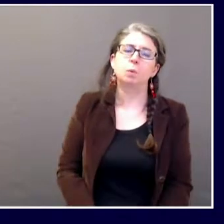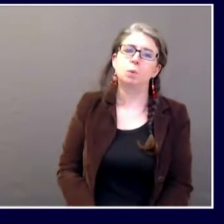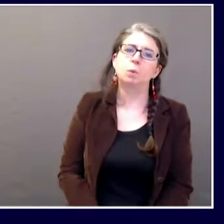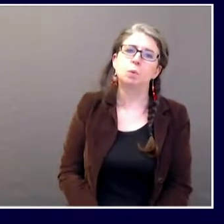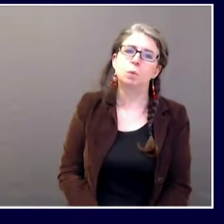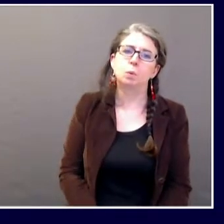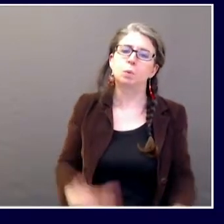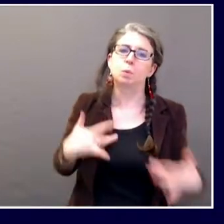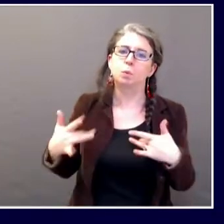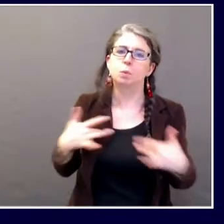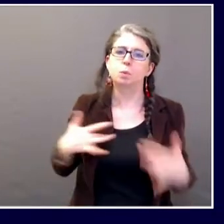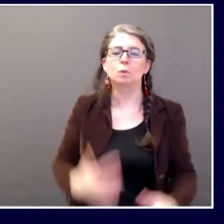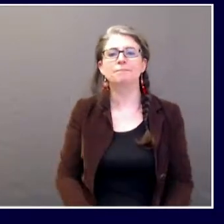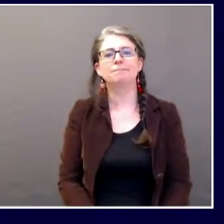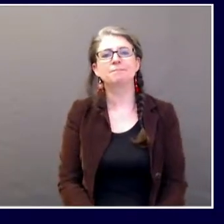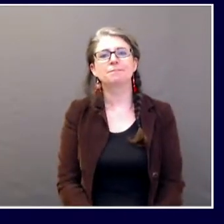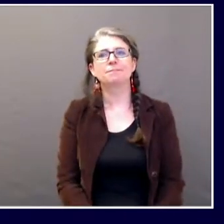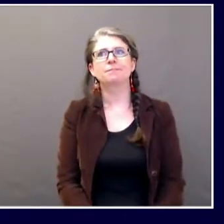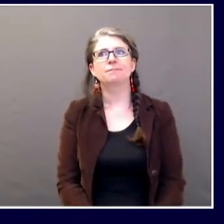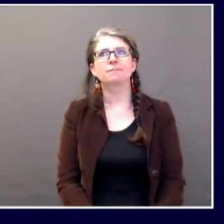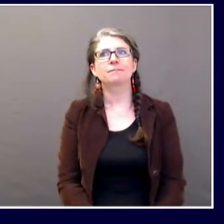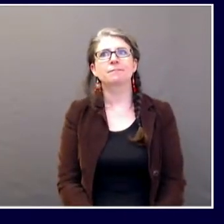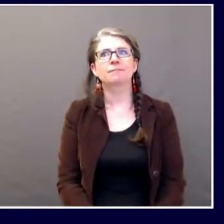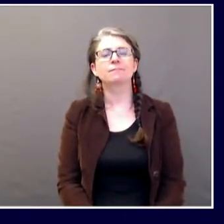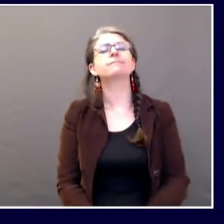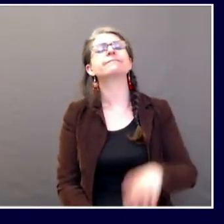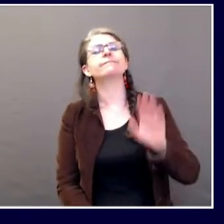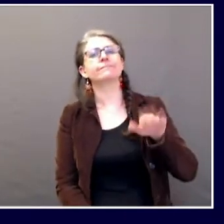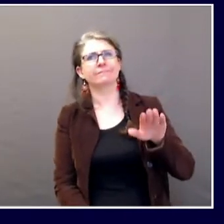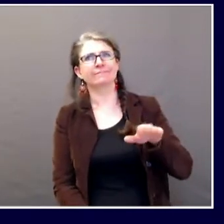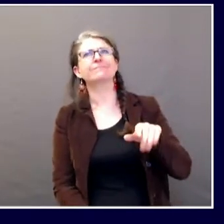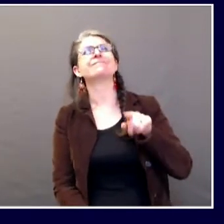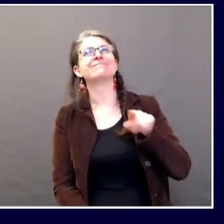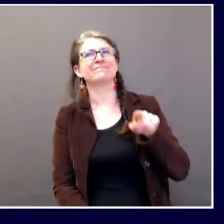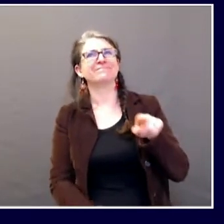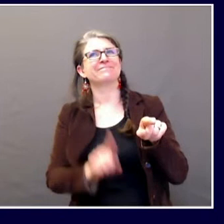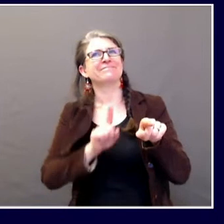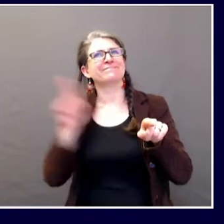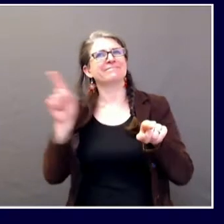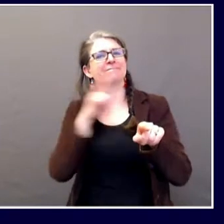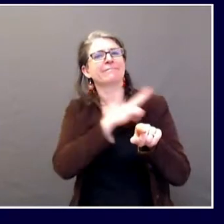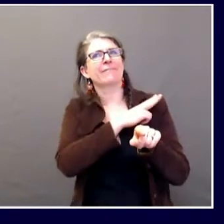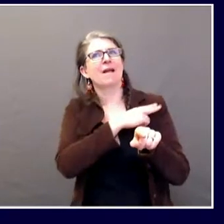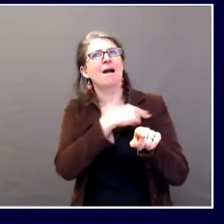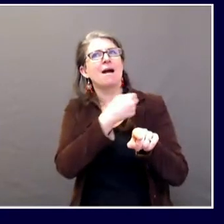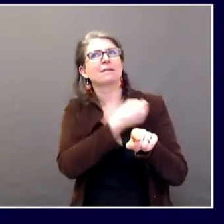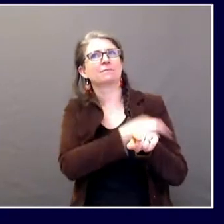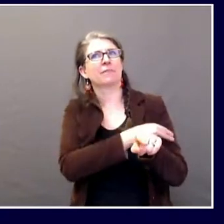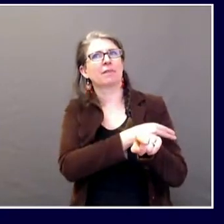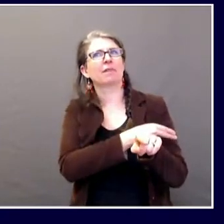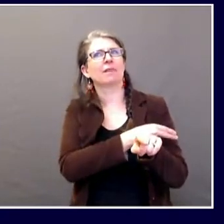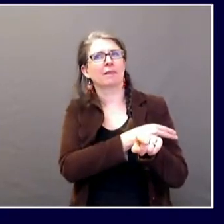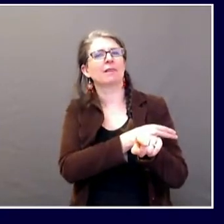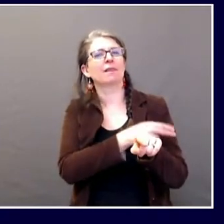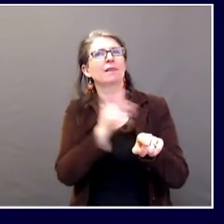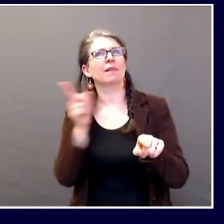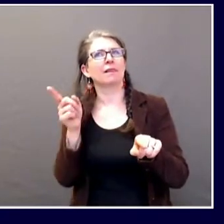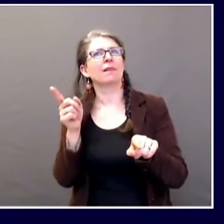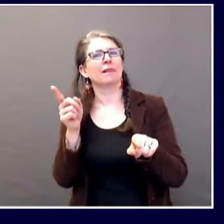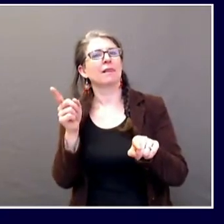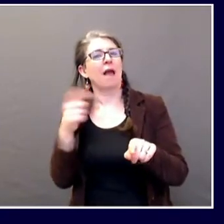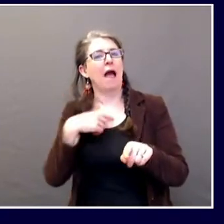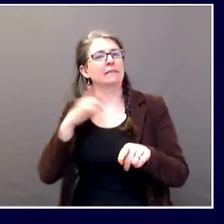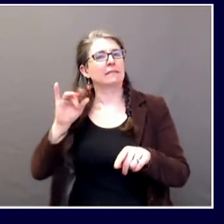One of the reasons that the hospital has given us for why they took this approach is because the state had communicated to hospitals that there was going to